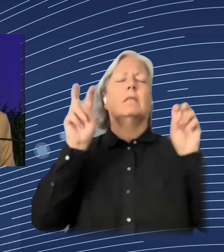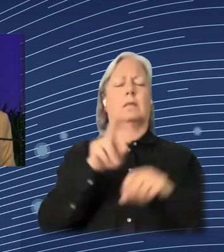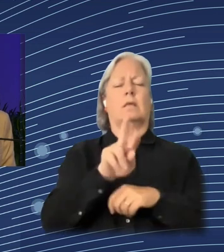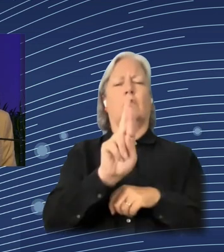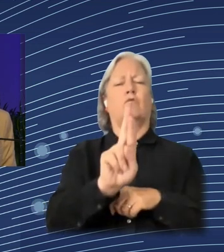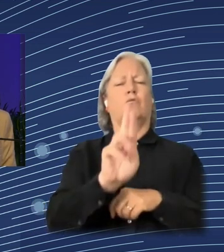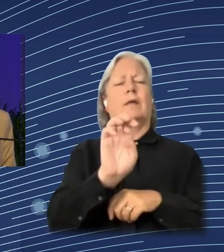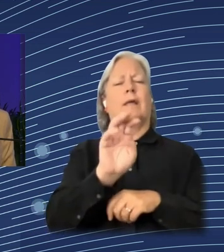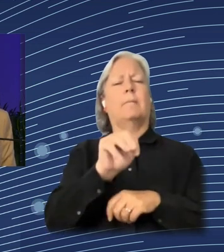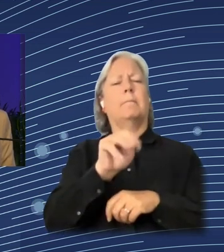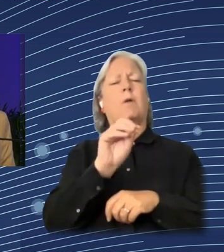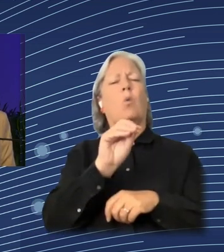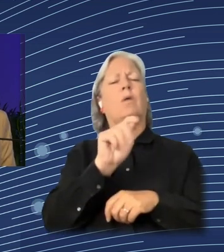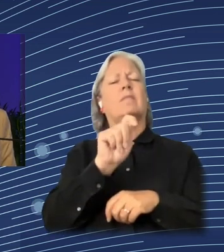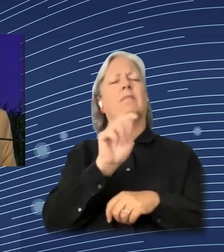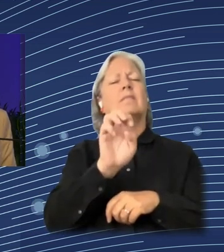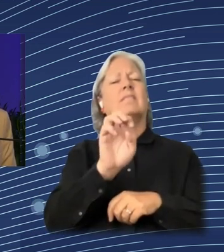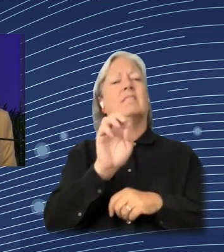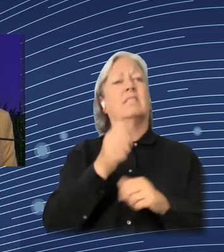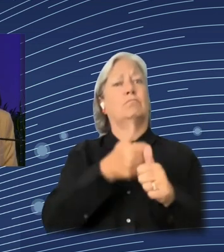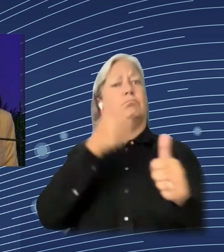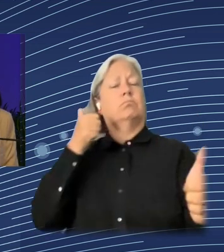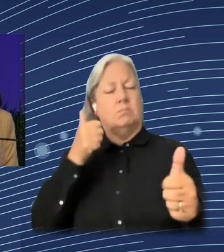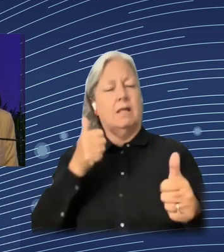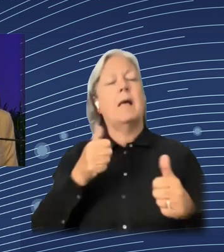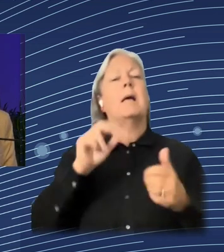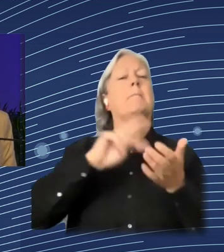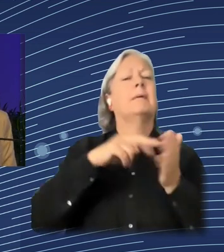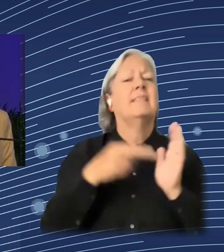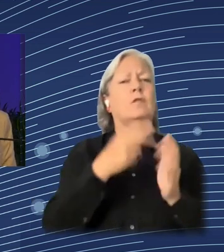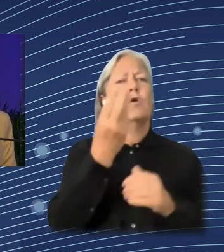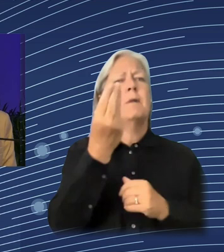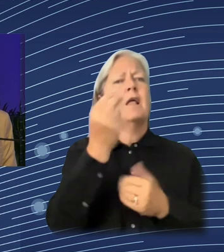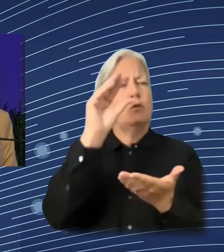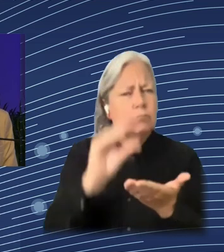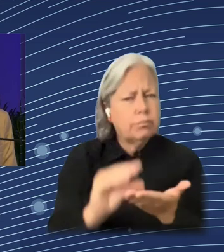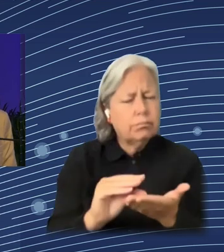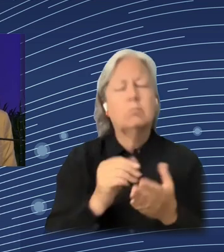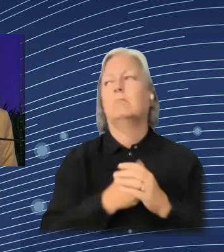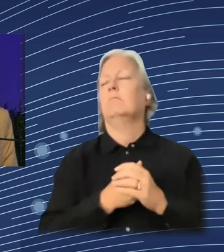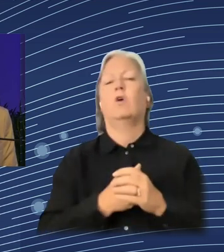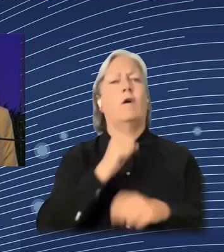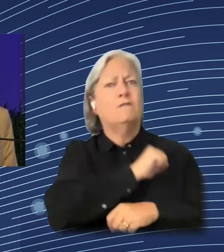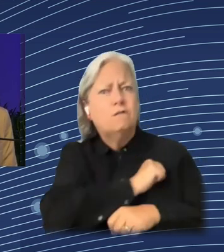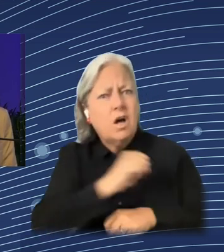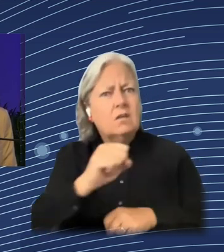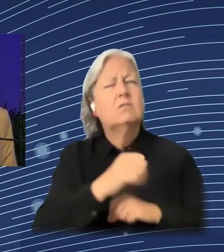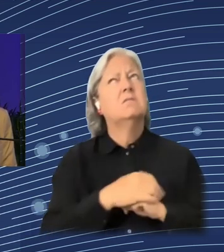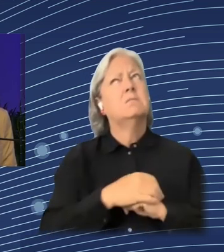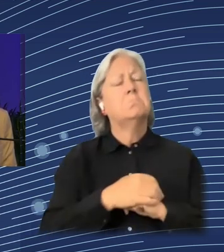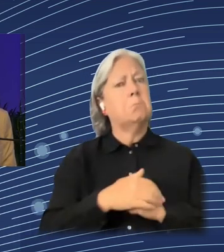course, cheaper and faster, so very efficient in some ways.